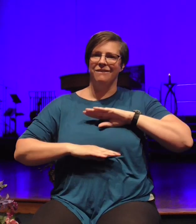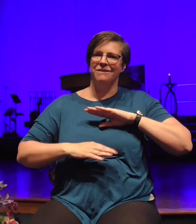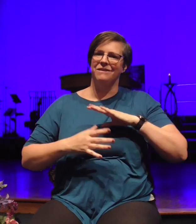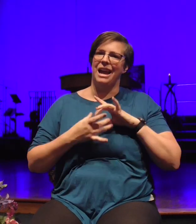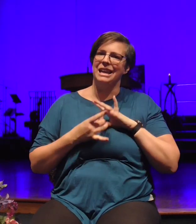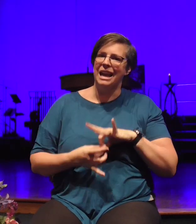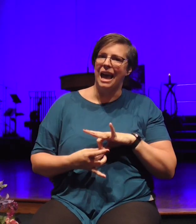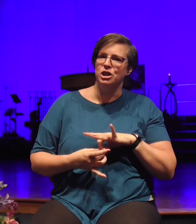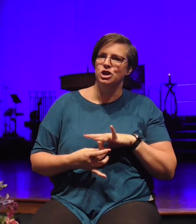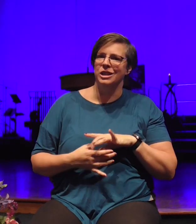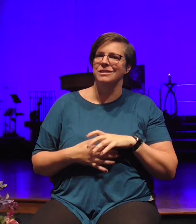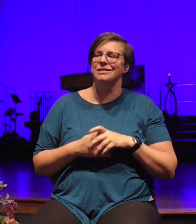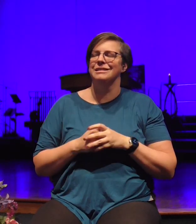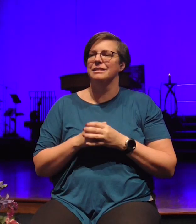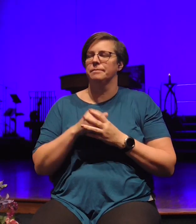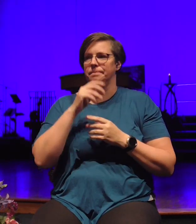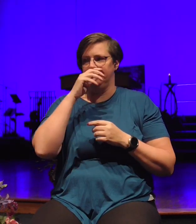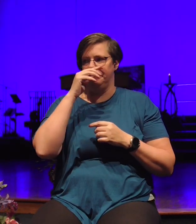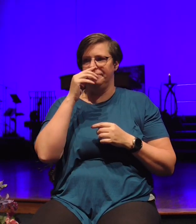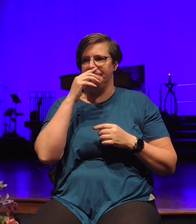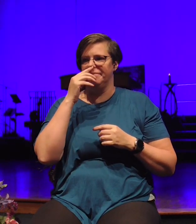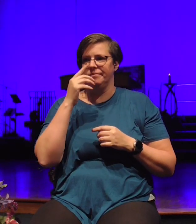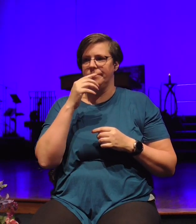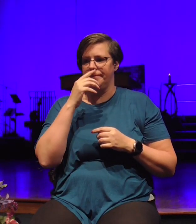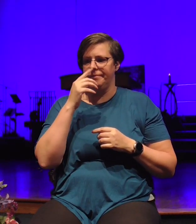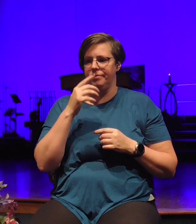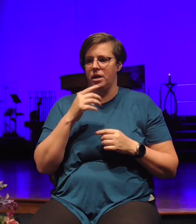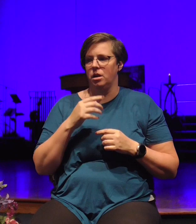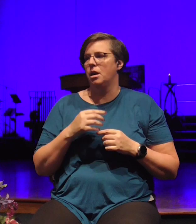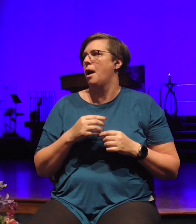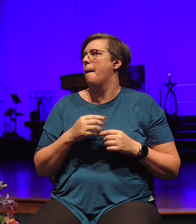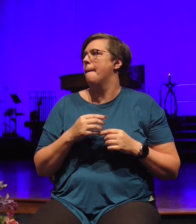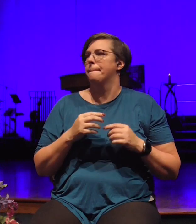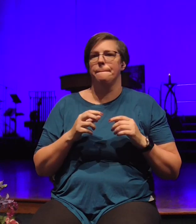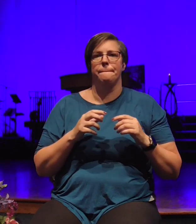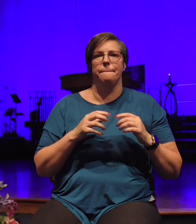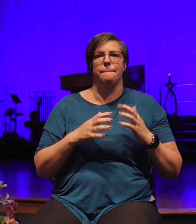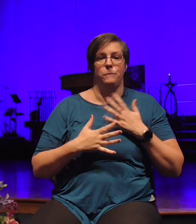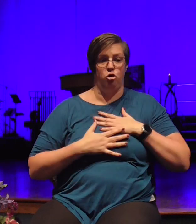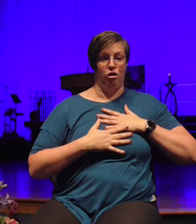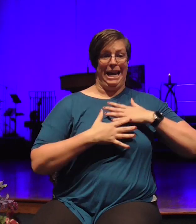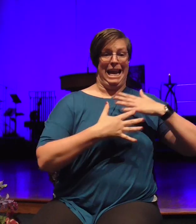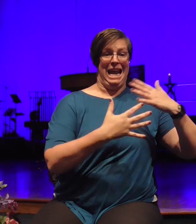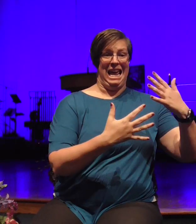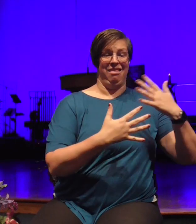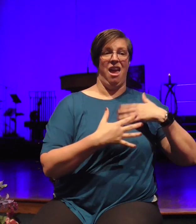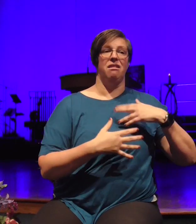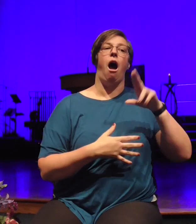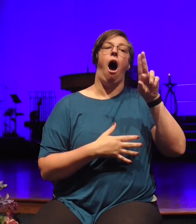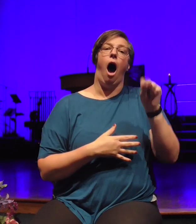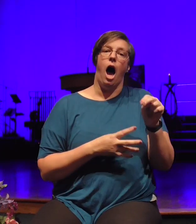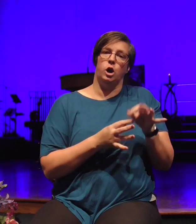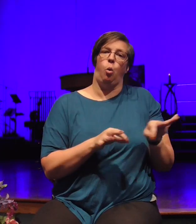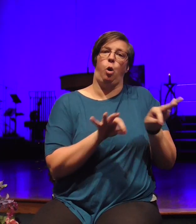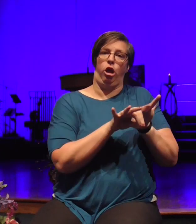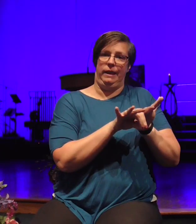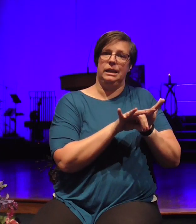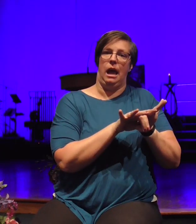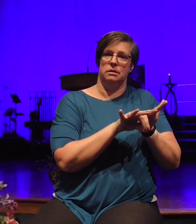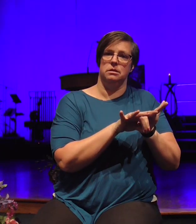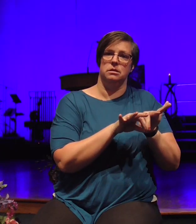Breathe in light, breathe in the issue of unworthiness. Anyone watching this service who